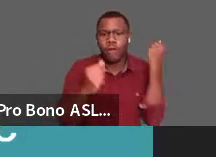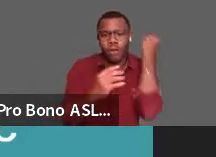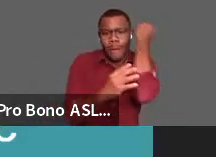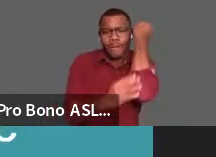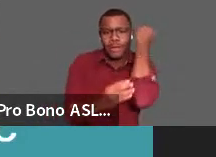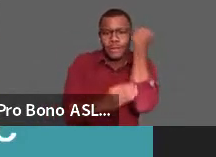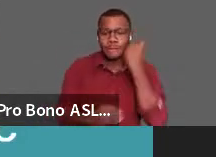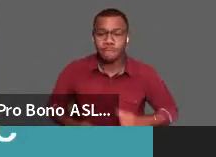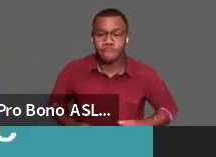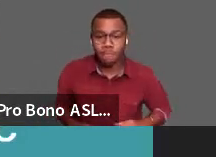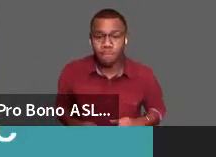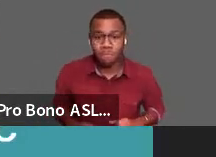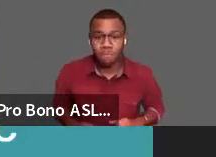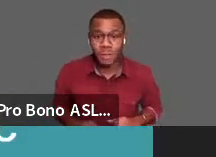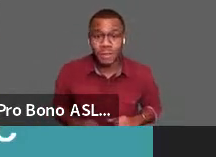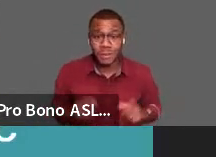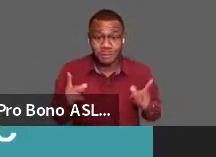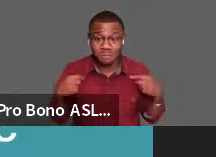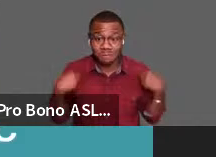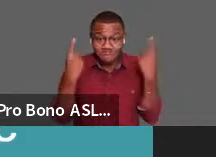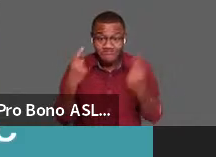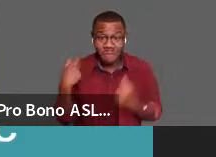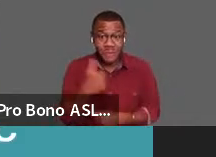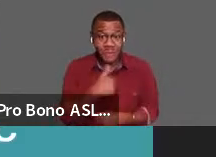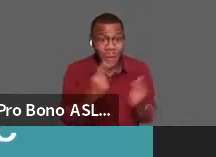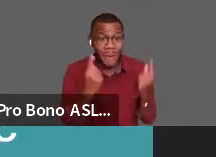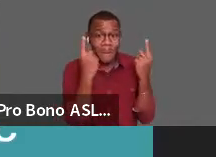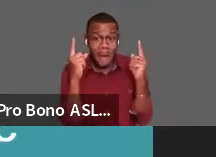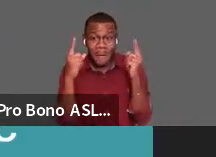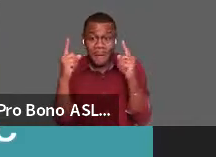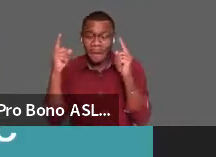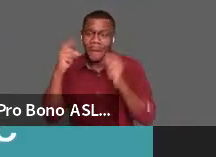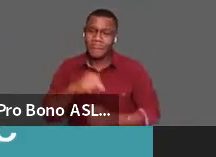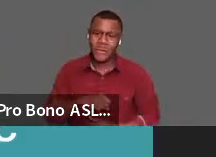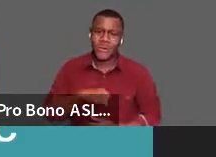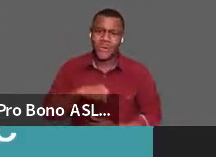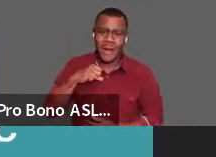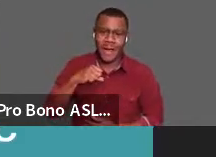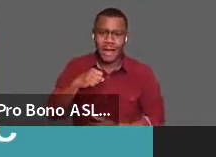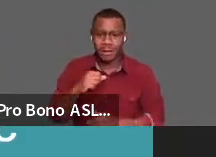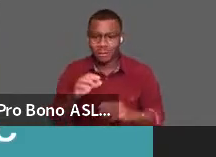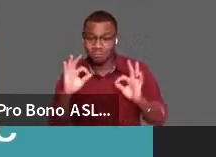really proud of our successes this year, and I will turn it back over to Kofi.